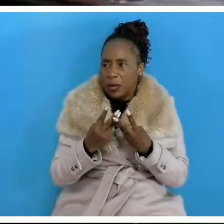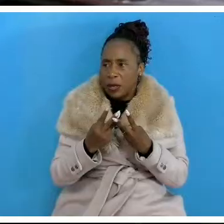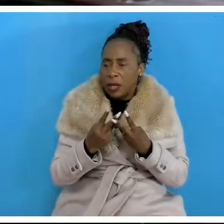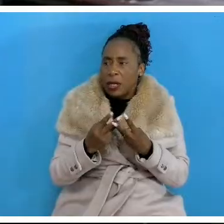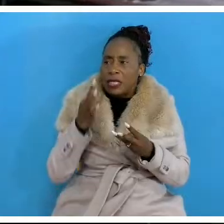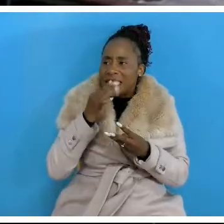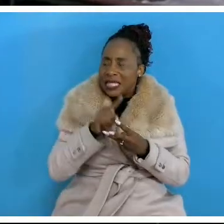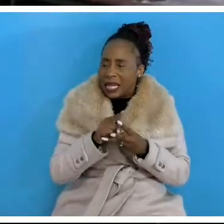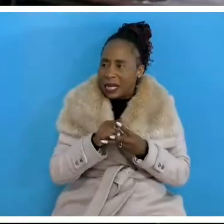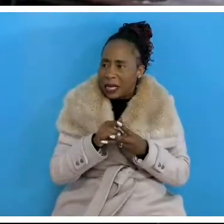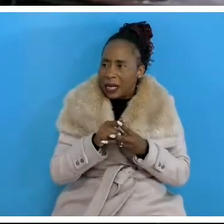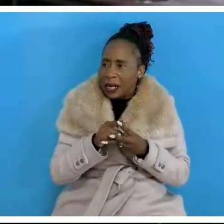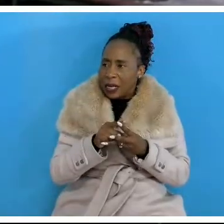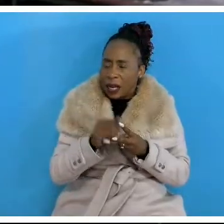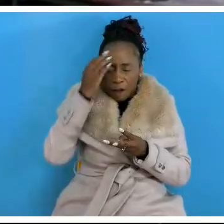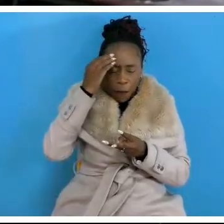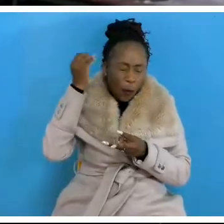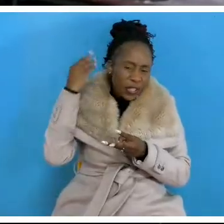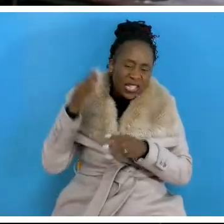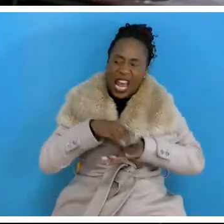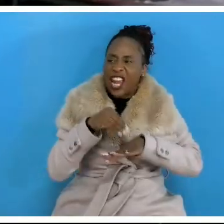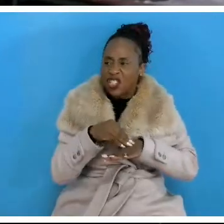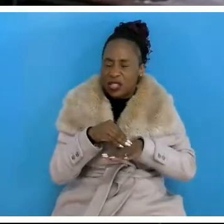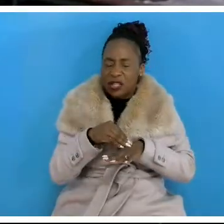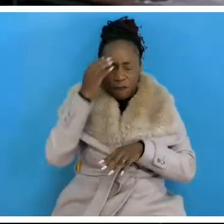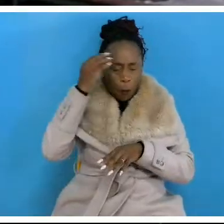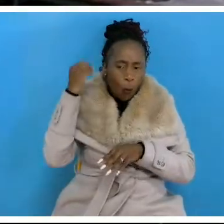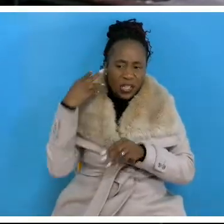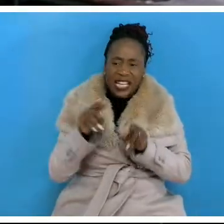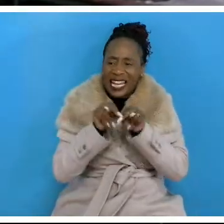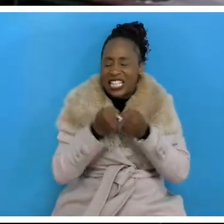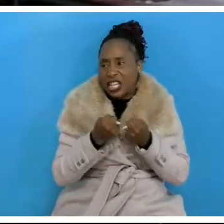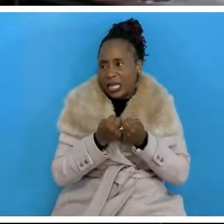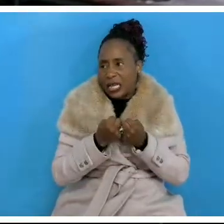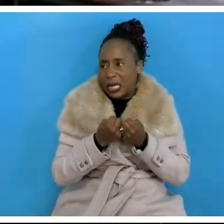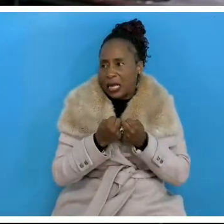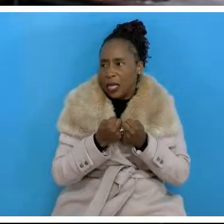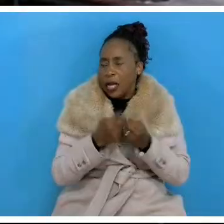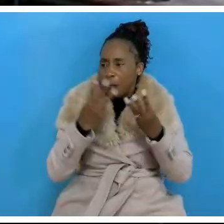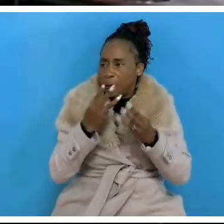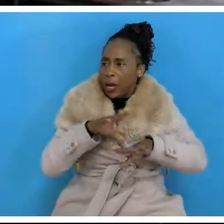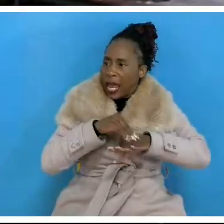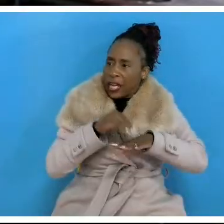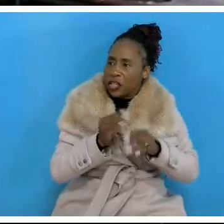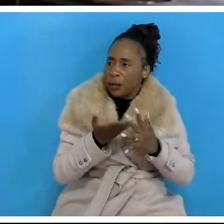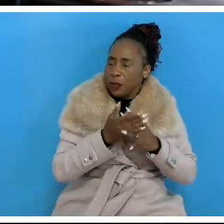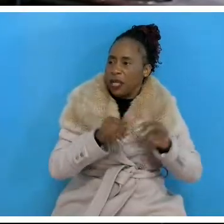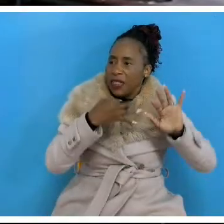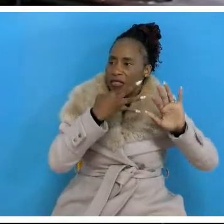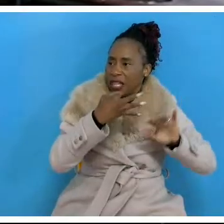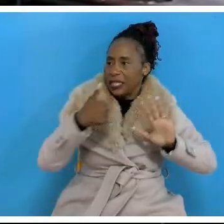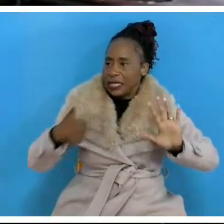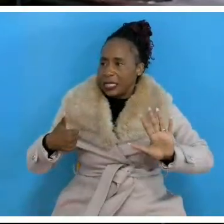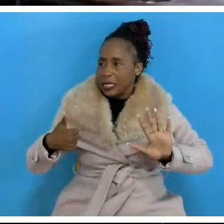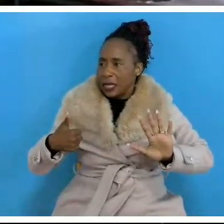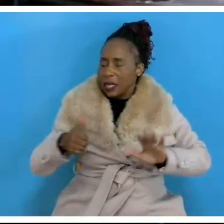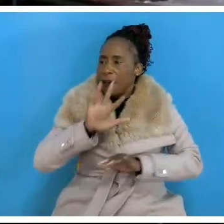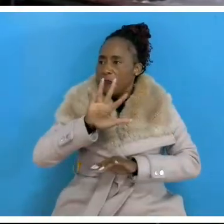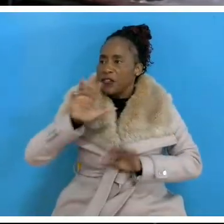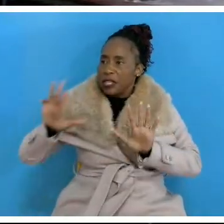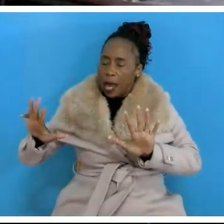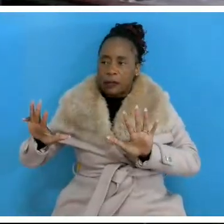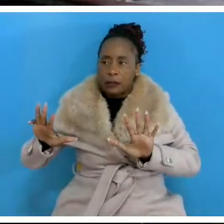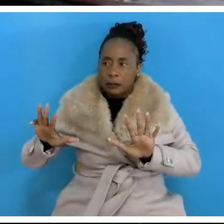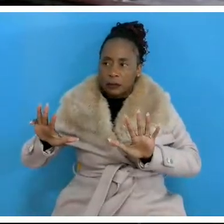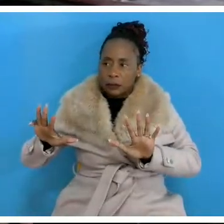the forgotten age, the forgotten nation. The people that's aged between 36 and 59 years